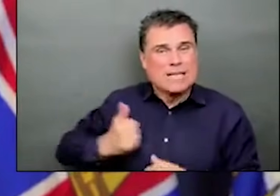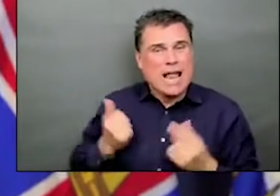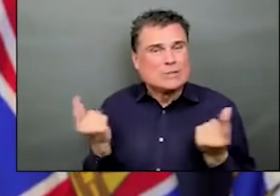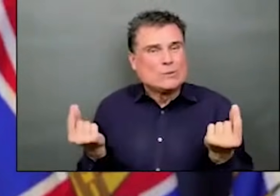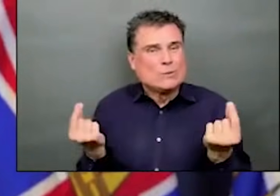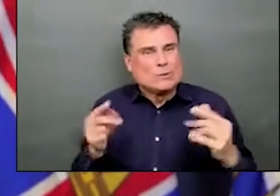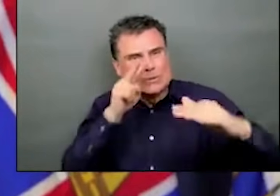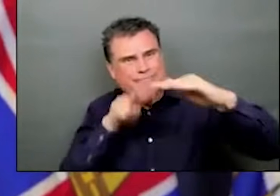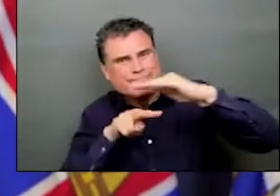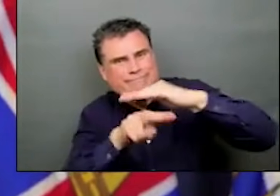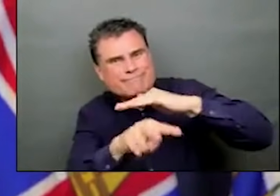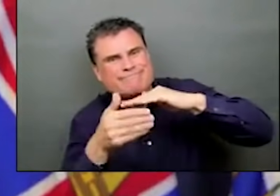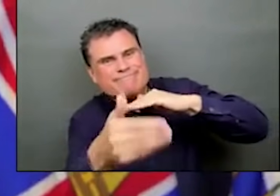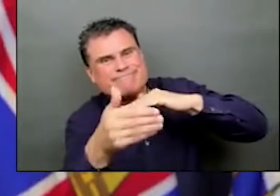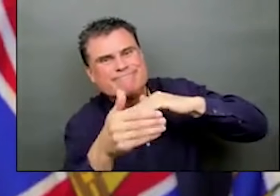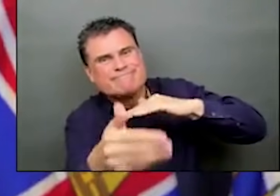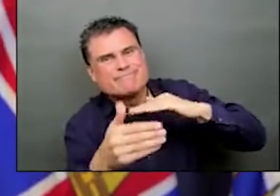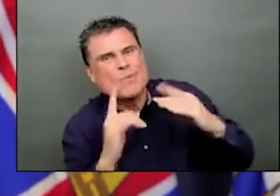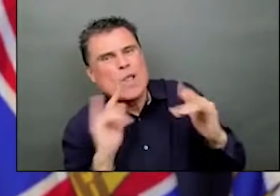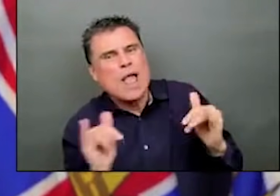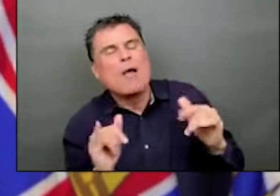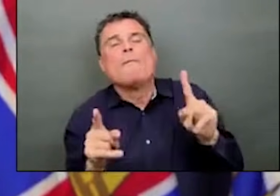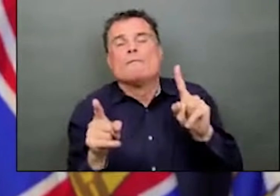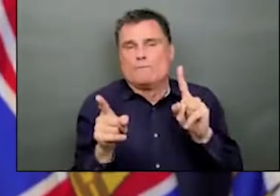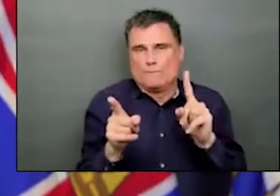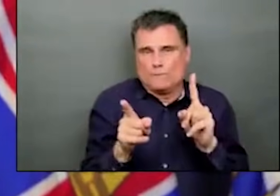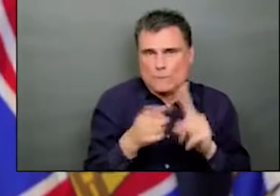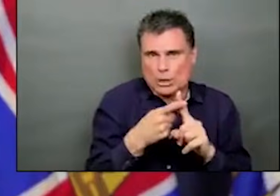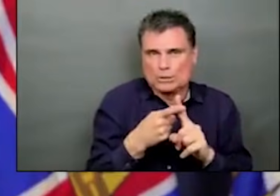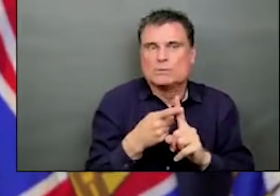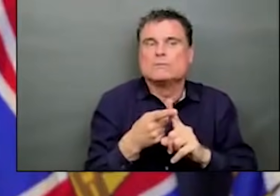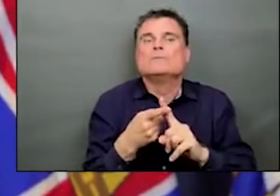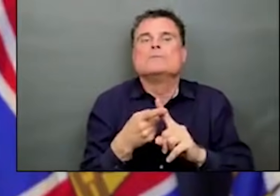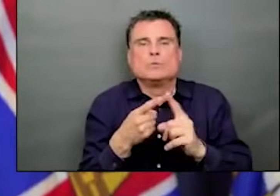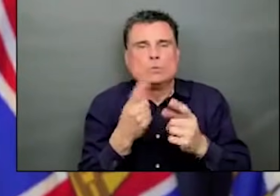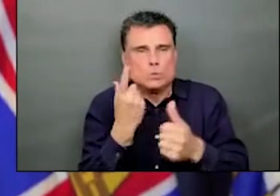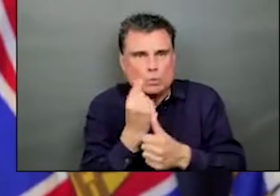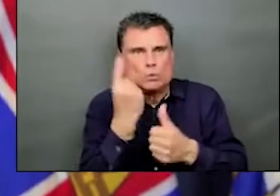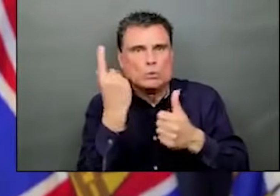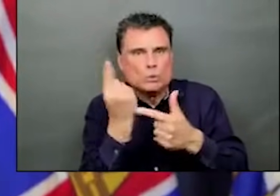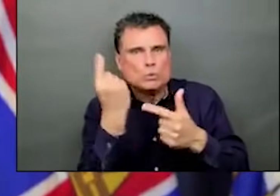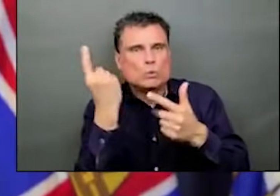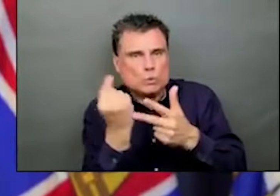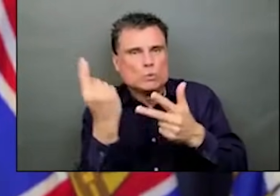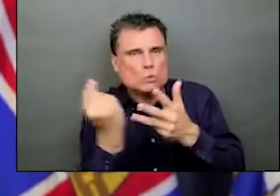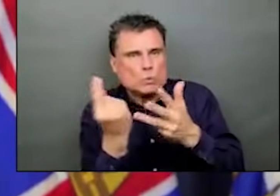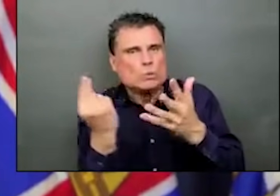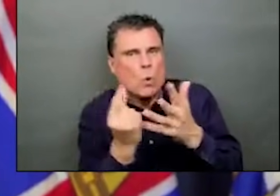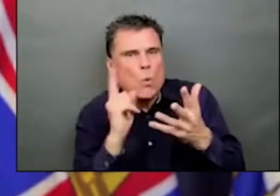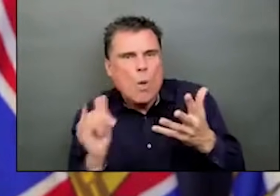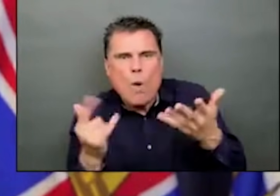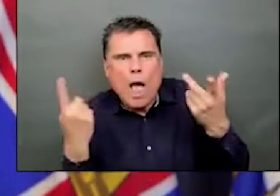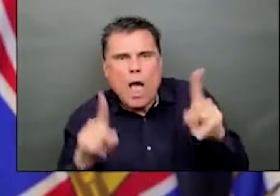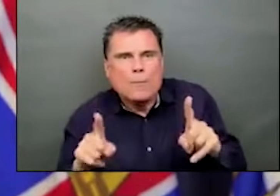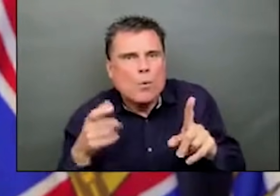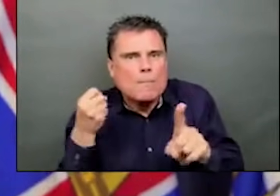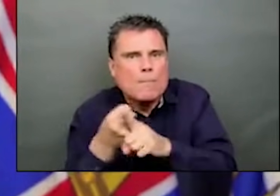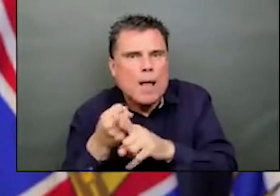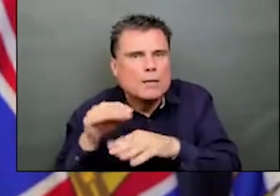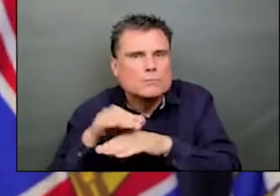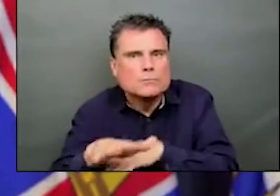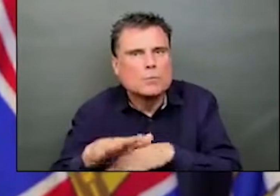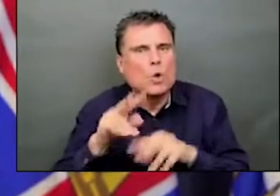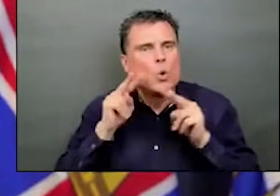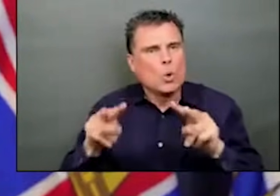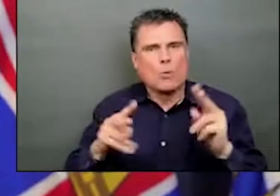can we do first? What things make the most difference? And I will tell you the principles that we're thinking through. One